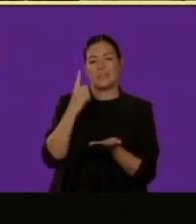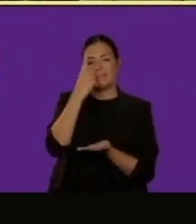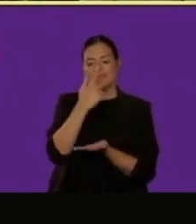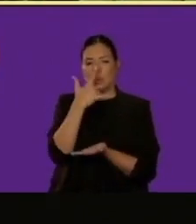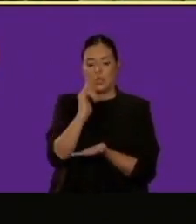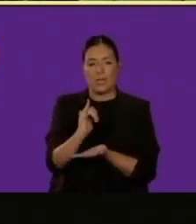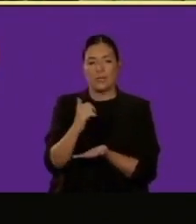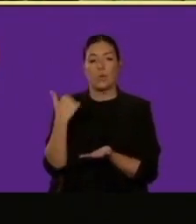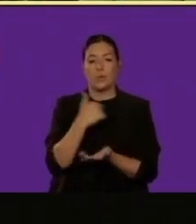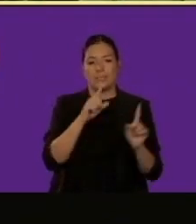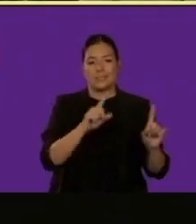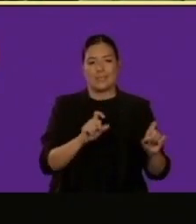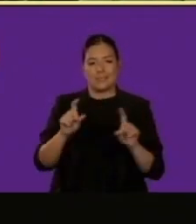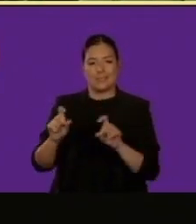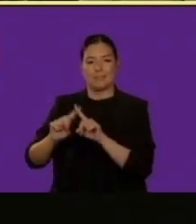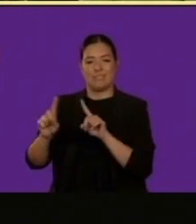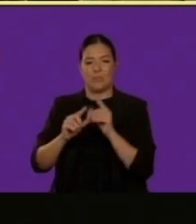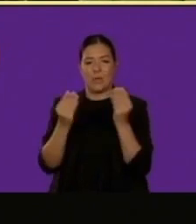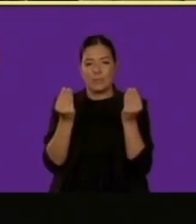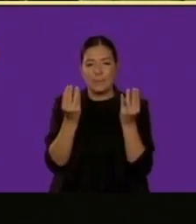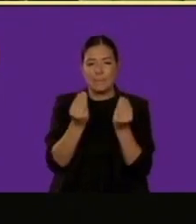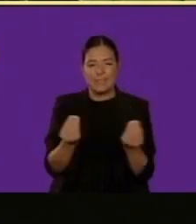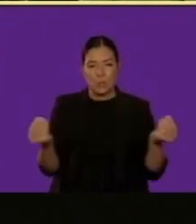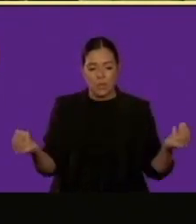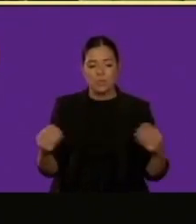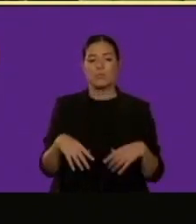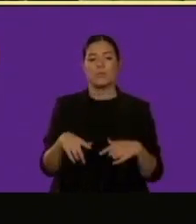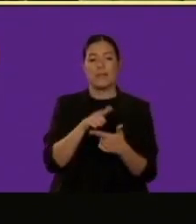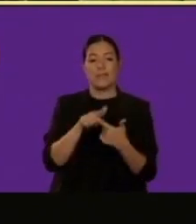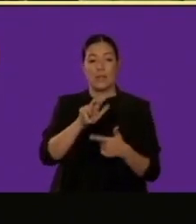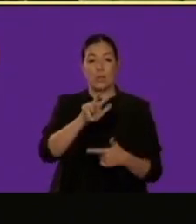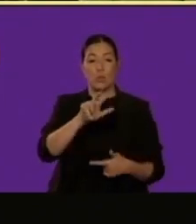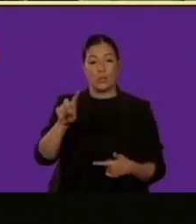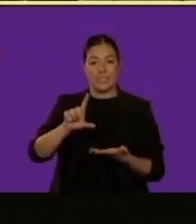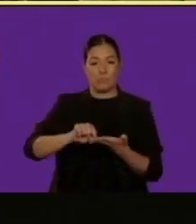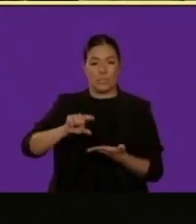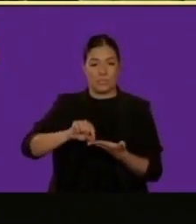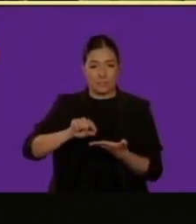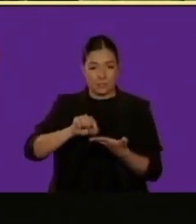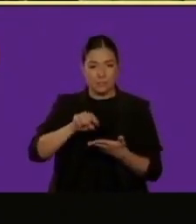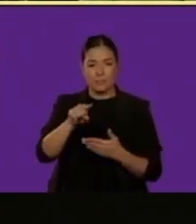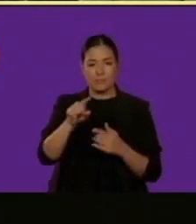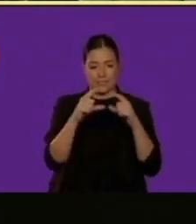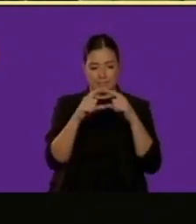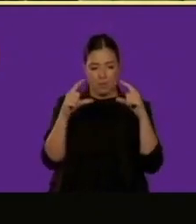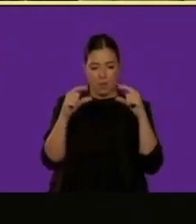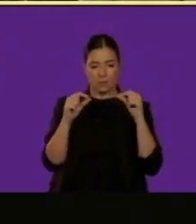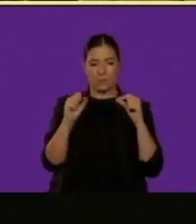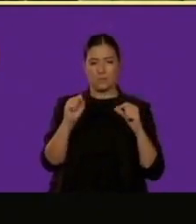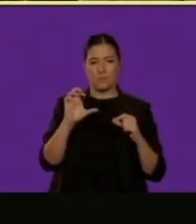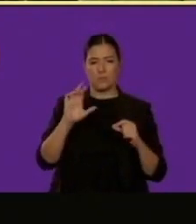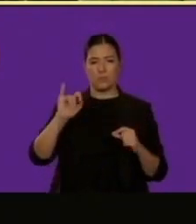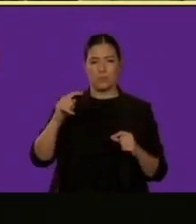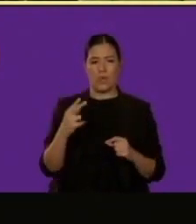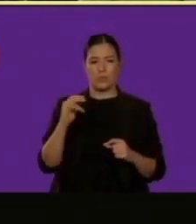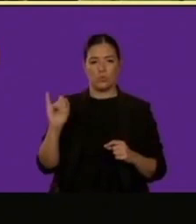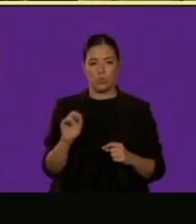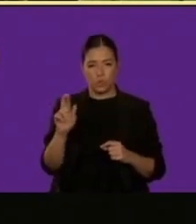have to be attractive for all the kids. And here we can create this with different